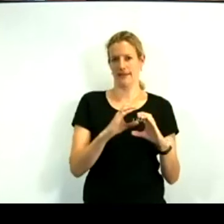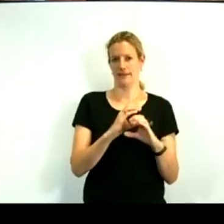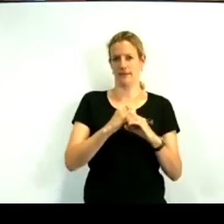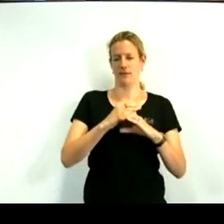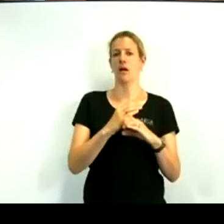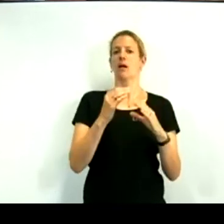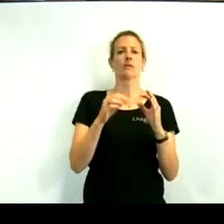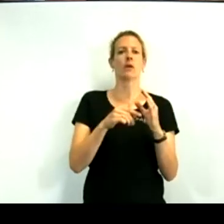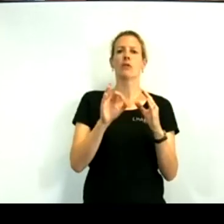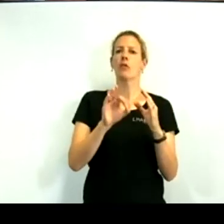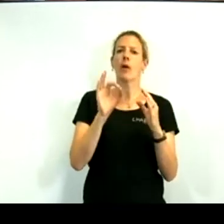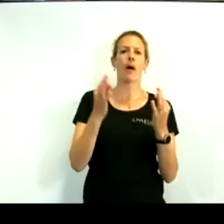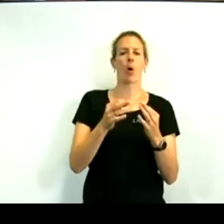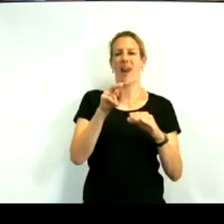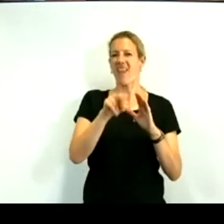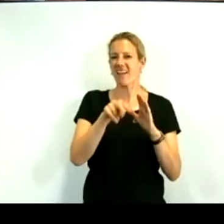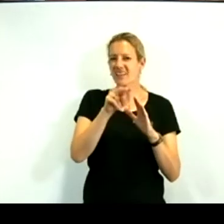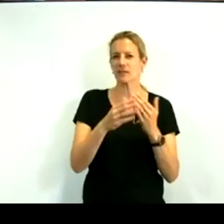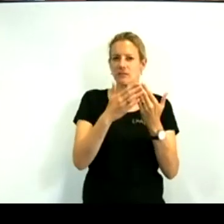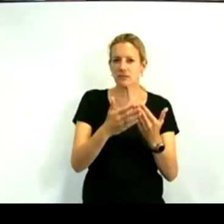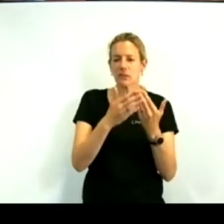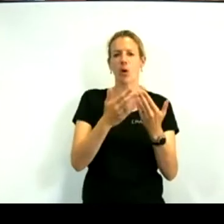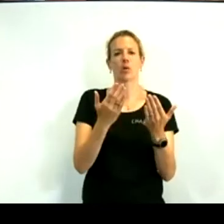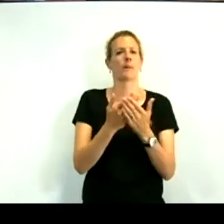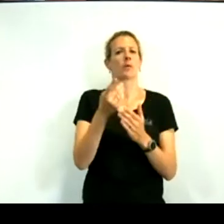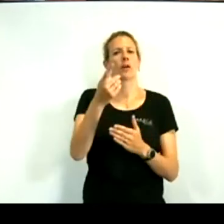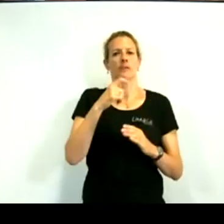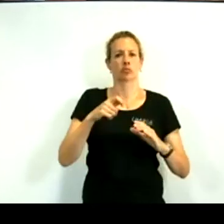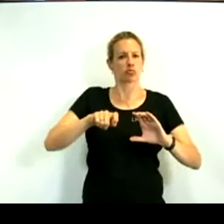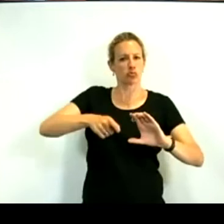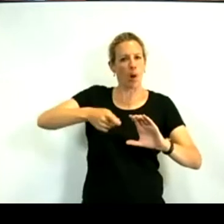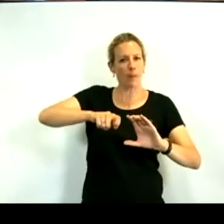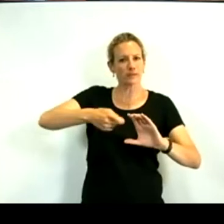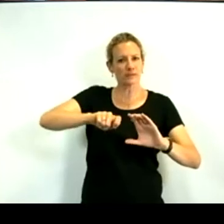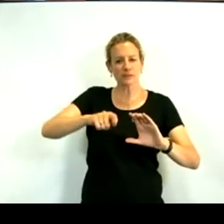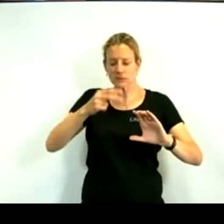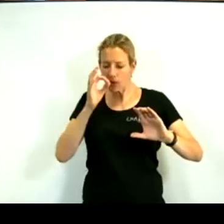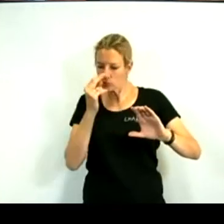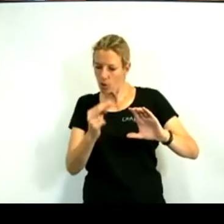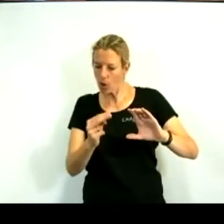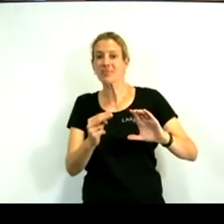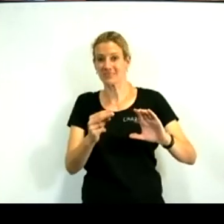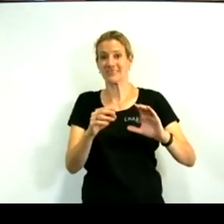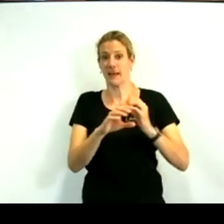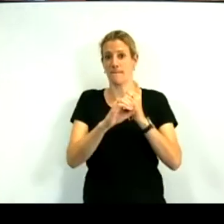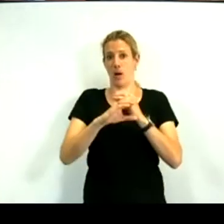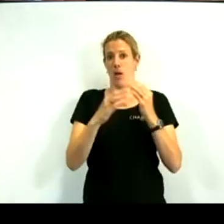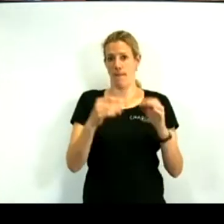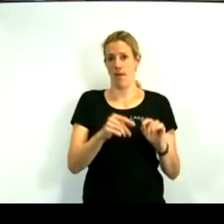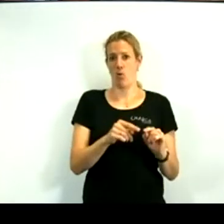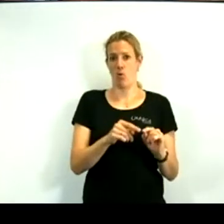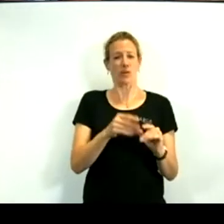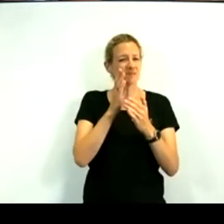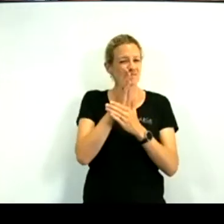putting in a screw with a screwdriver, or we're using fine central vision. And in that eye on the